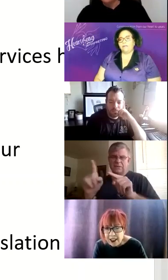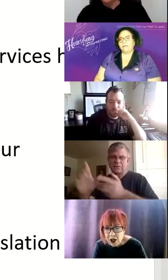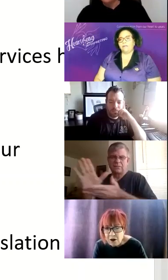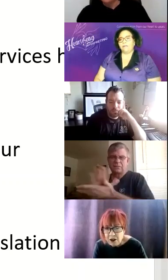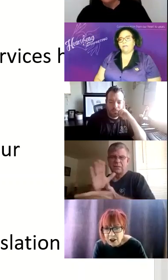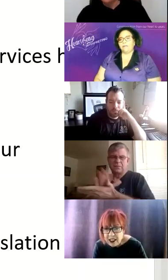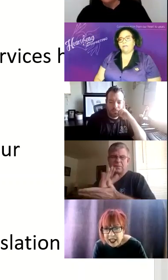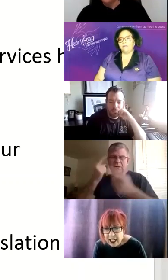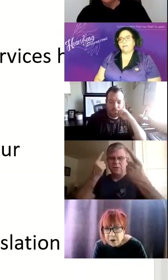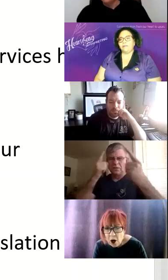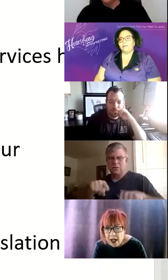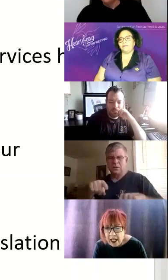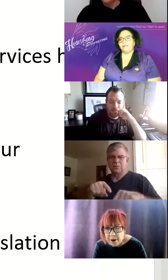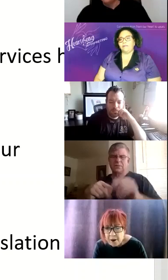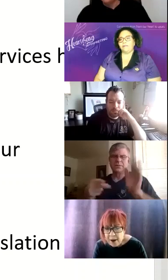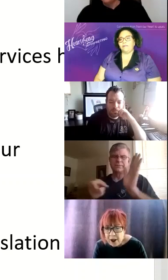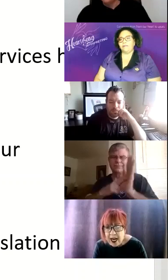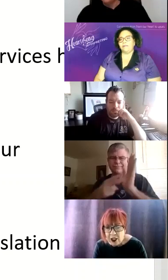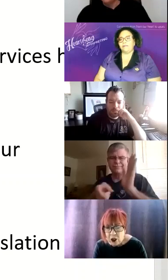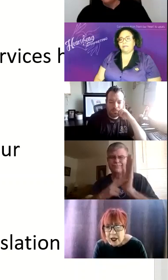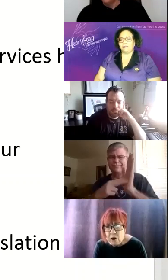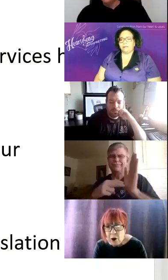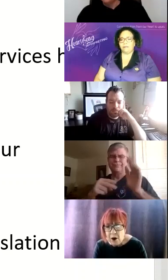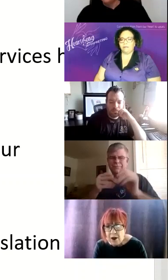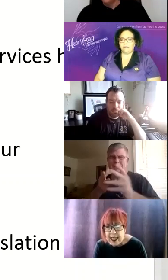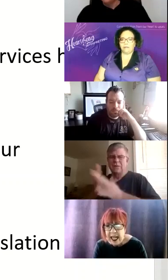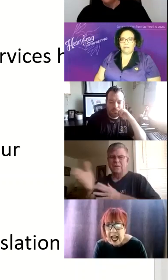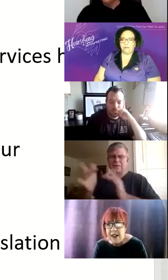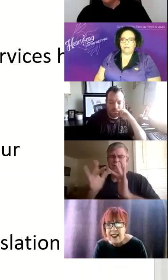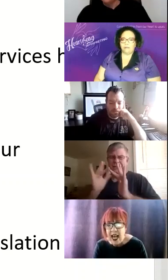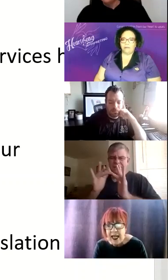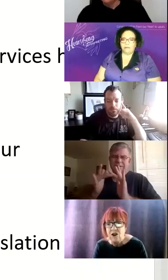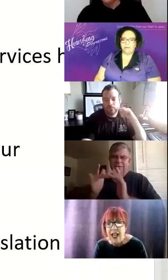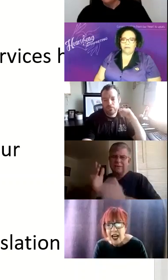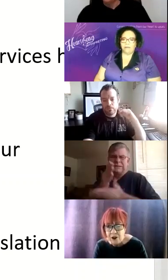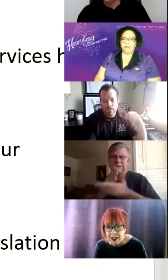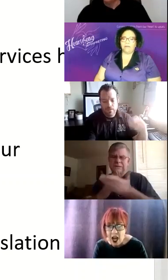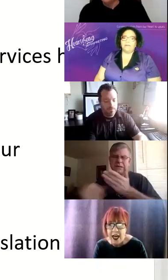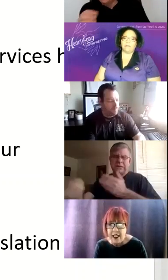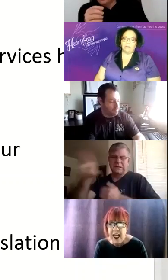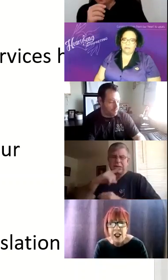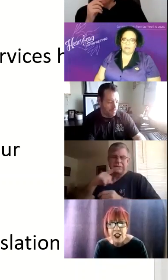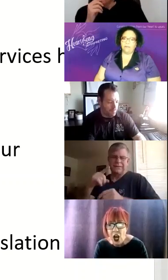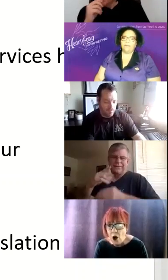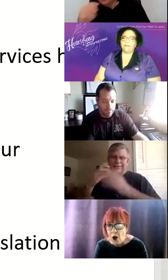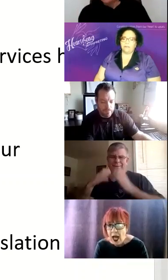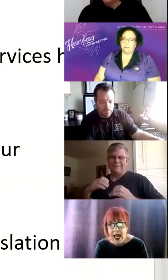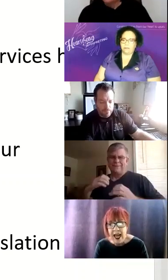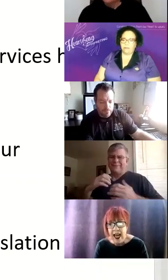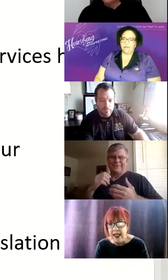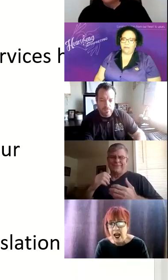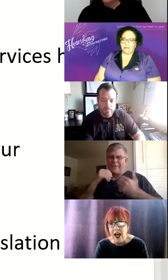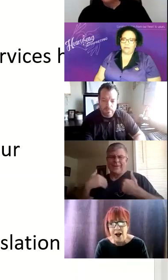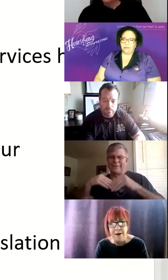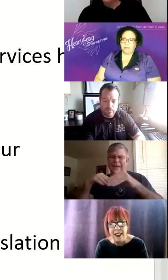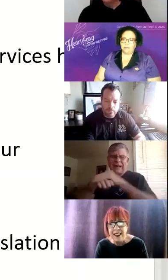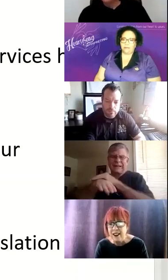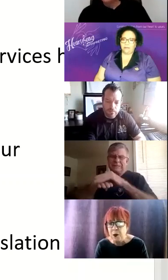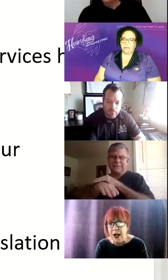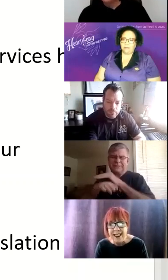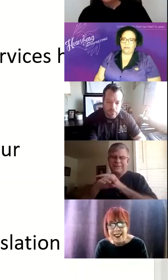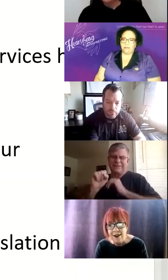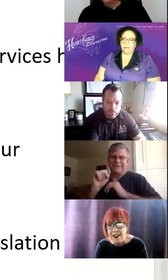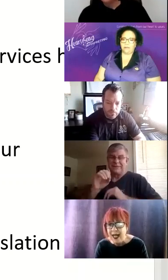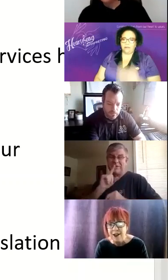time. I don't use that anymore. Like the paper, I agree with what they were saying. The sign, DocuSign, you know, and